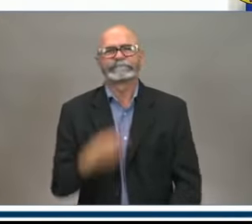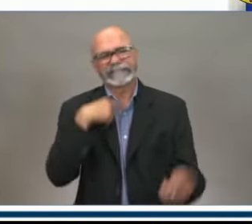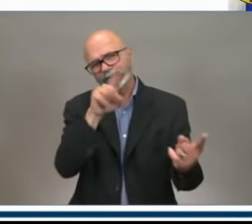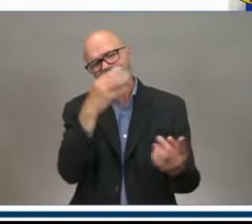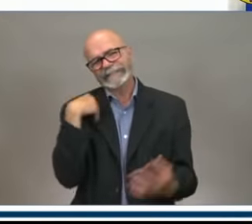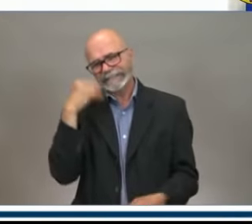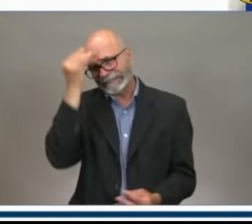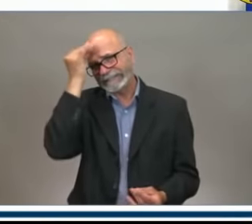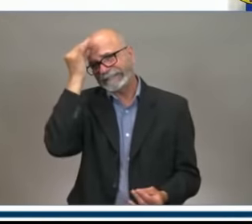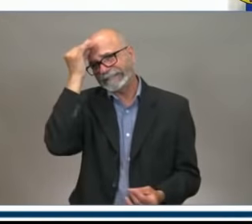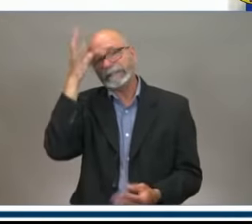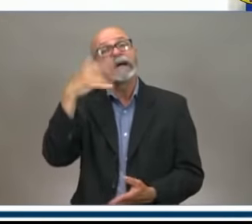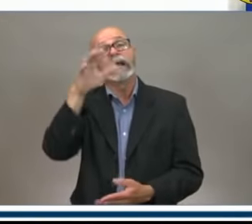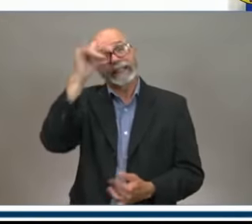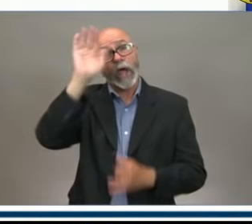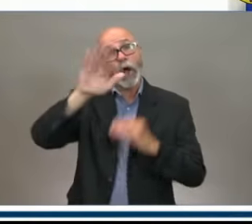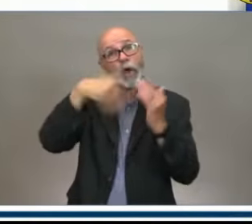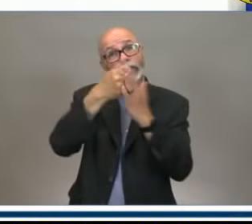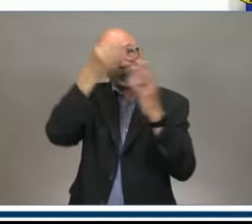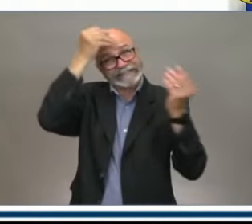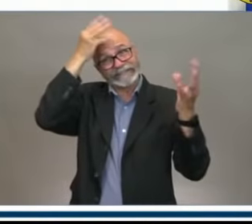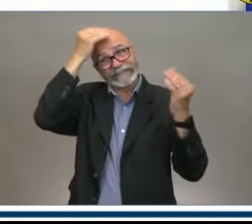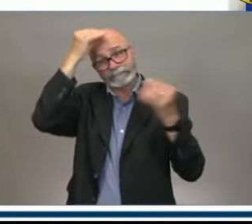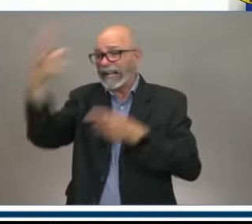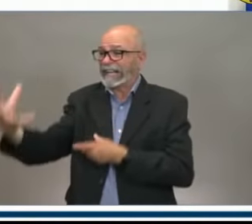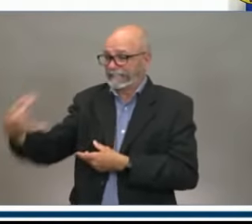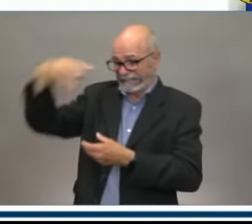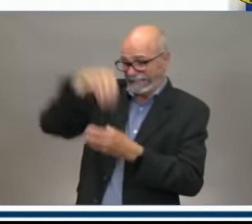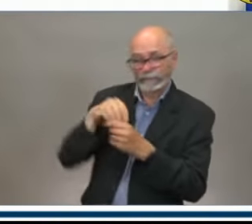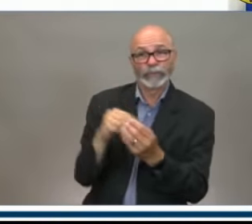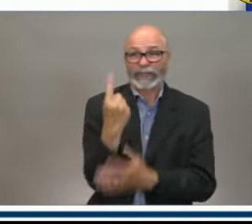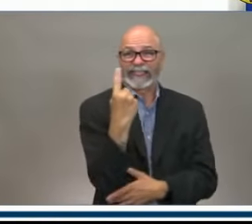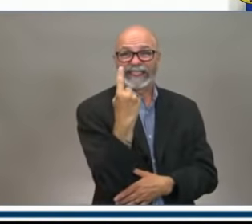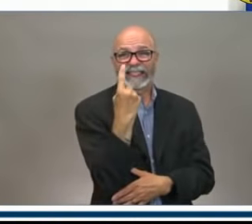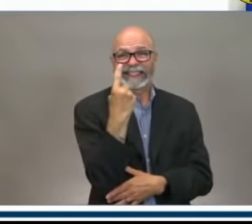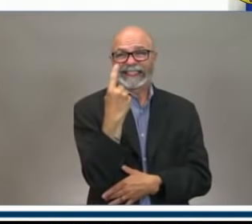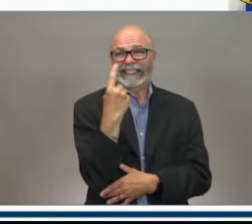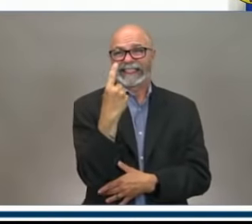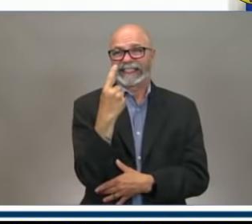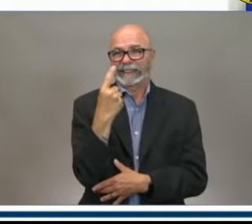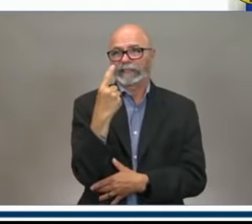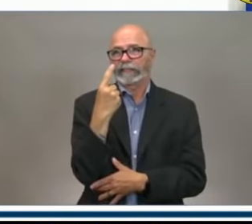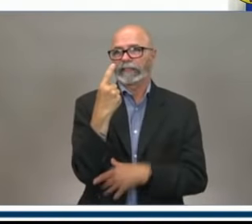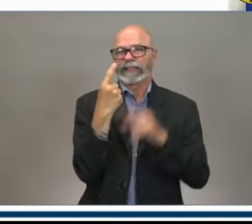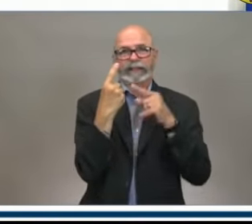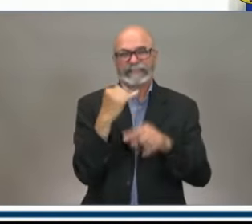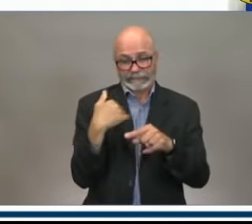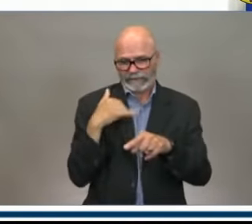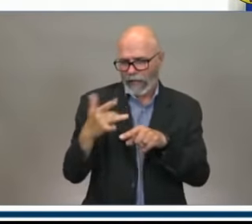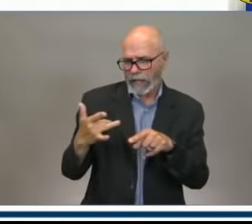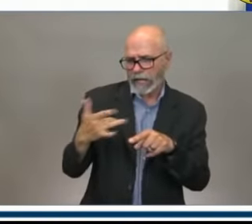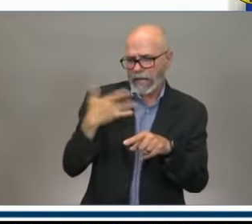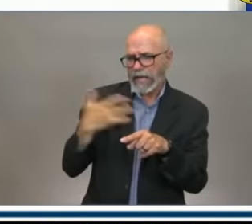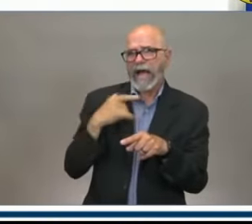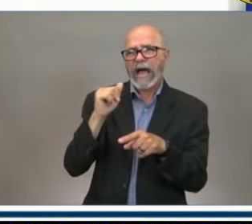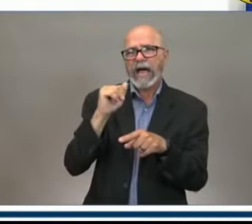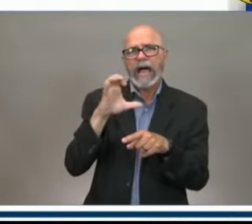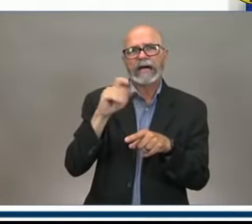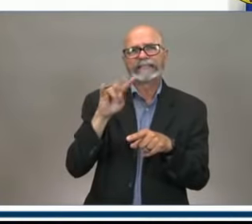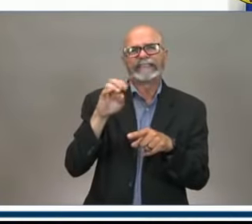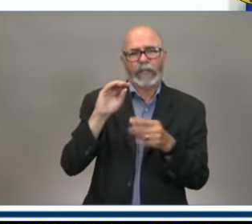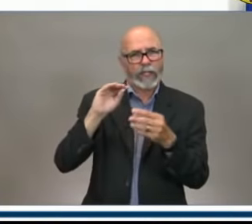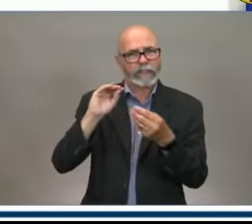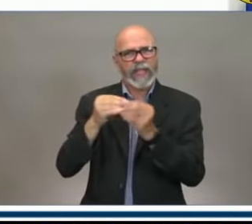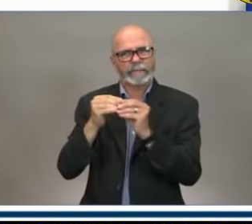is in one source. Is that active case number going to be regionalized at any point, or is it still going to be just a cumulative number across the